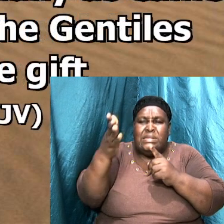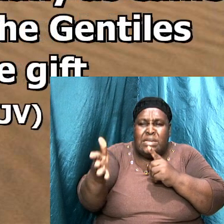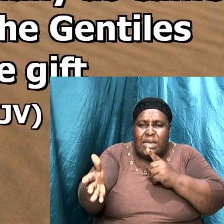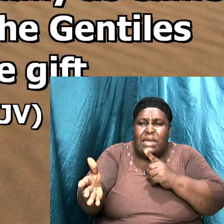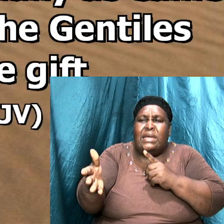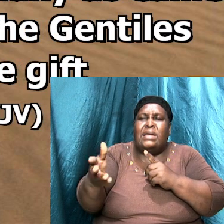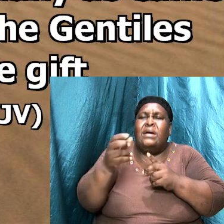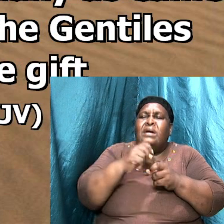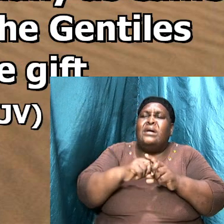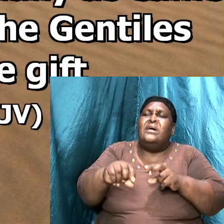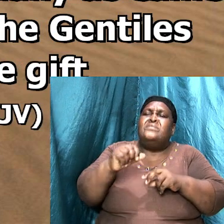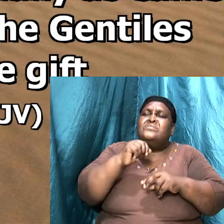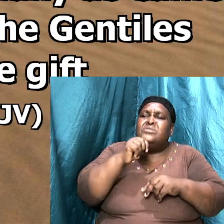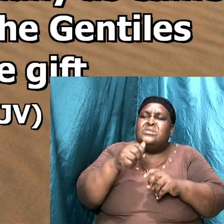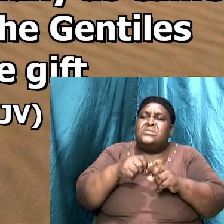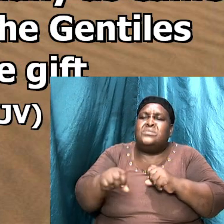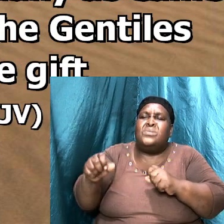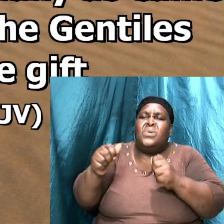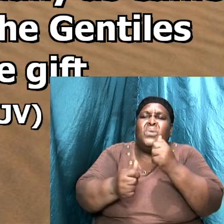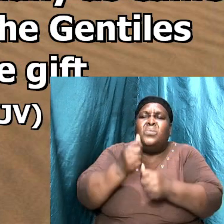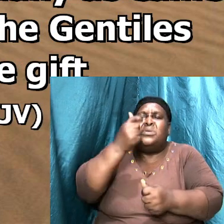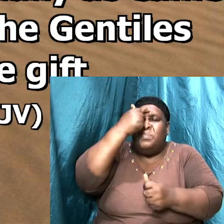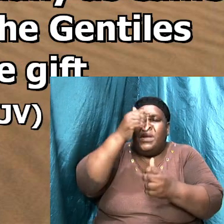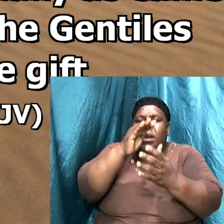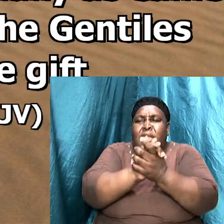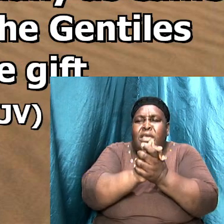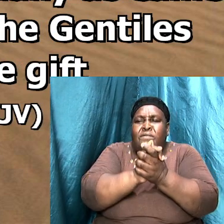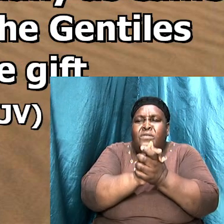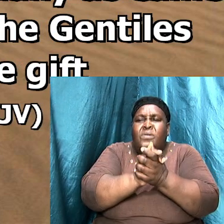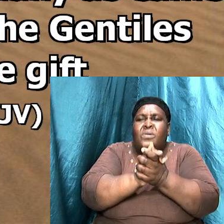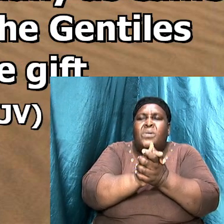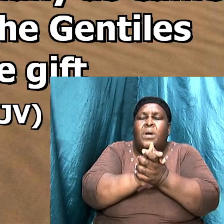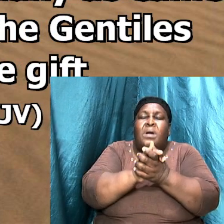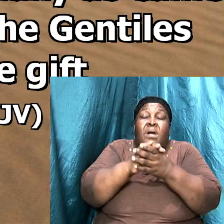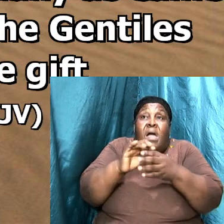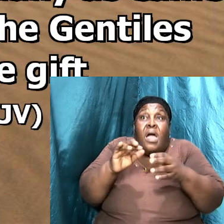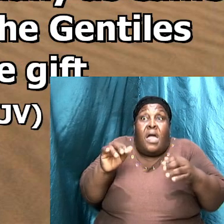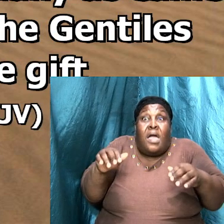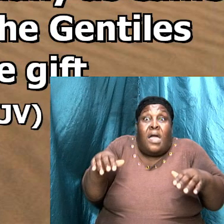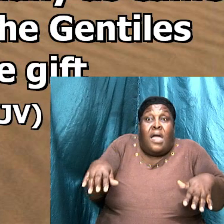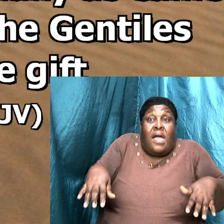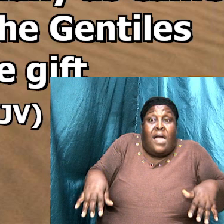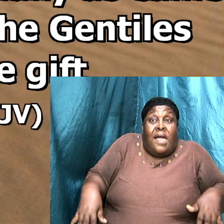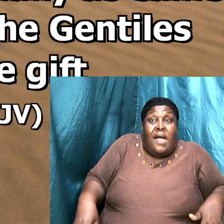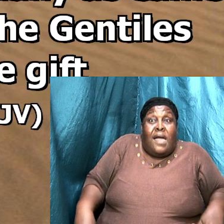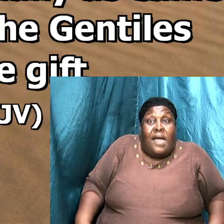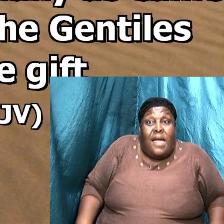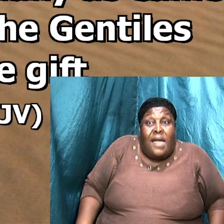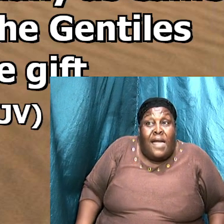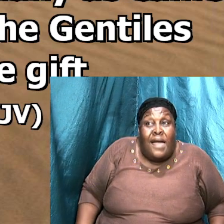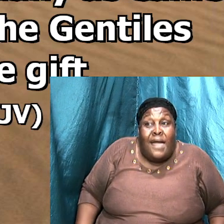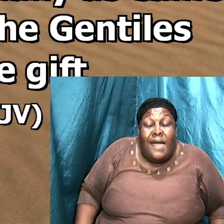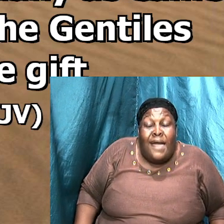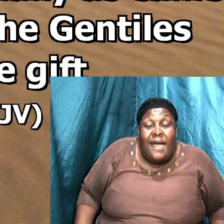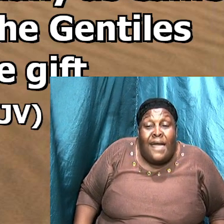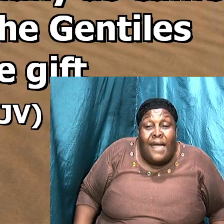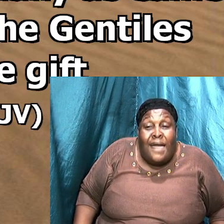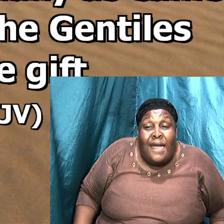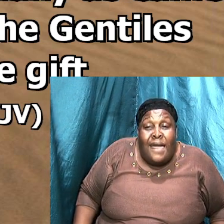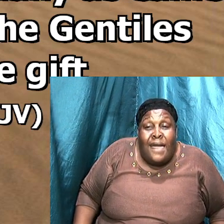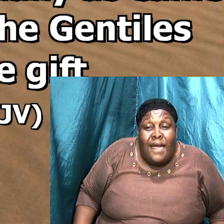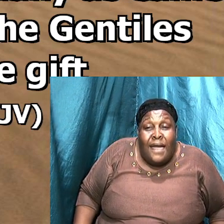and they of the circumcision which believe were astonished now the circumcision were the Jews